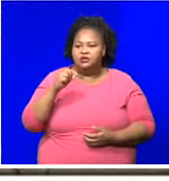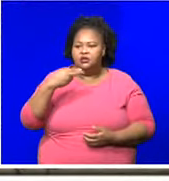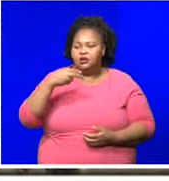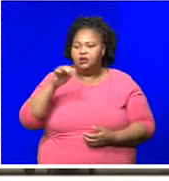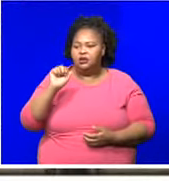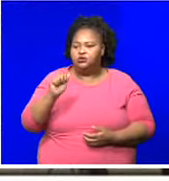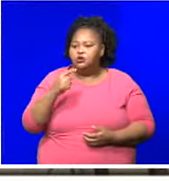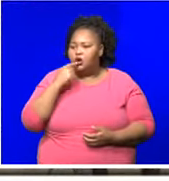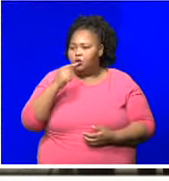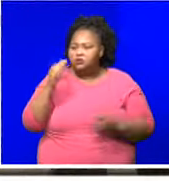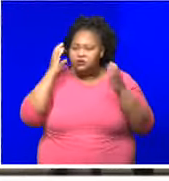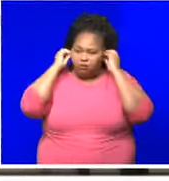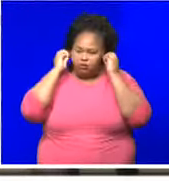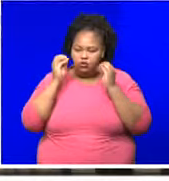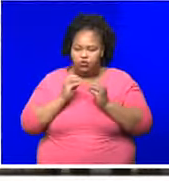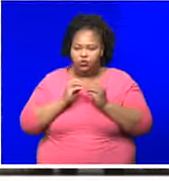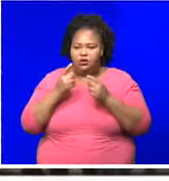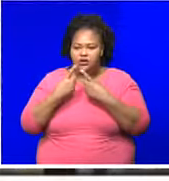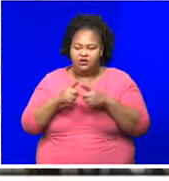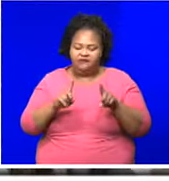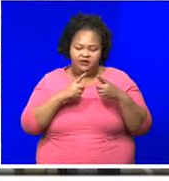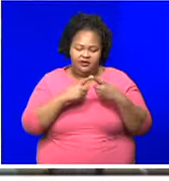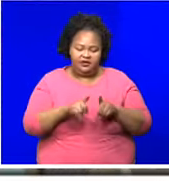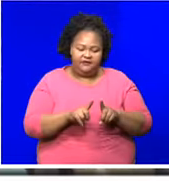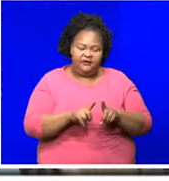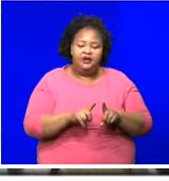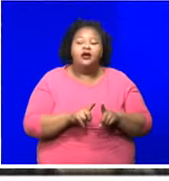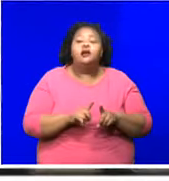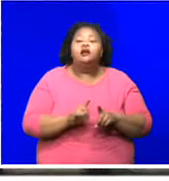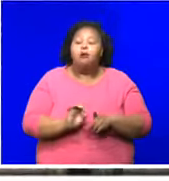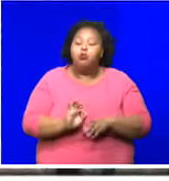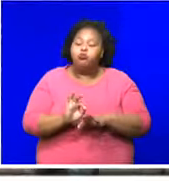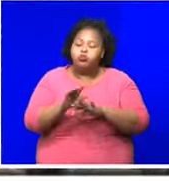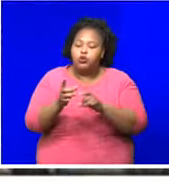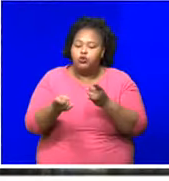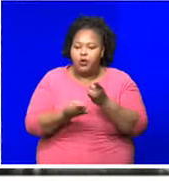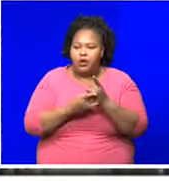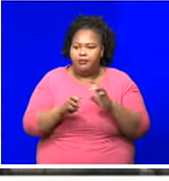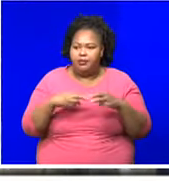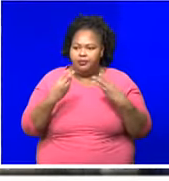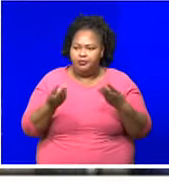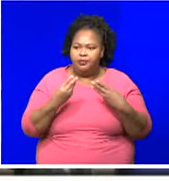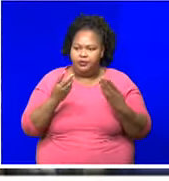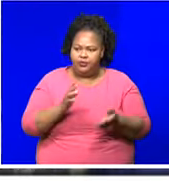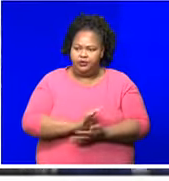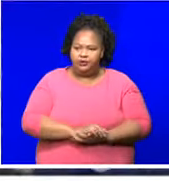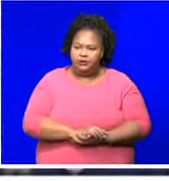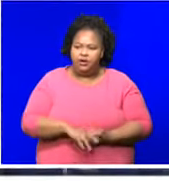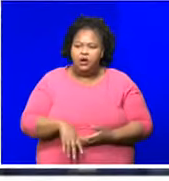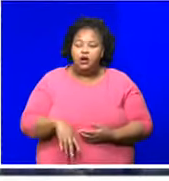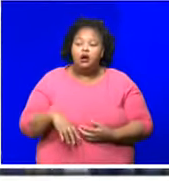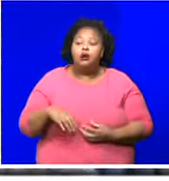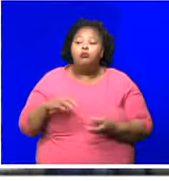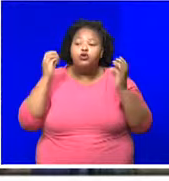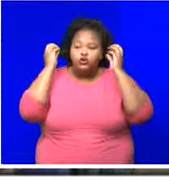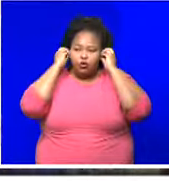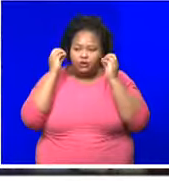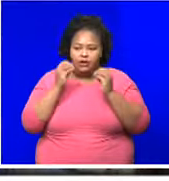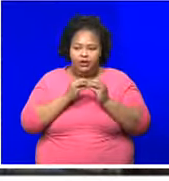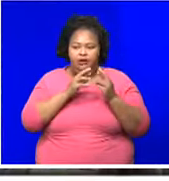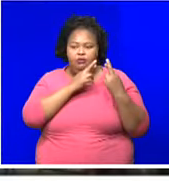bemehlo njengalokhu ubona ukuthi kunana imdiza lekhona lela ngaphandle. Labo dokotela bemehlo bona baphupula